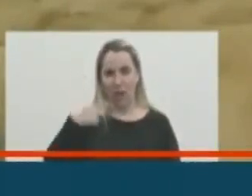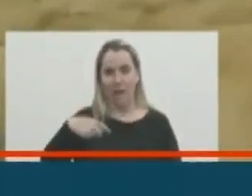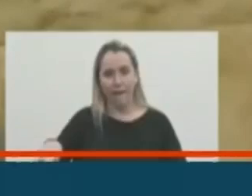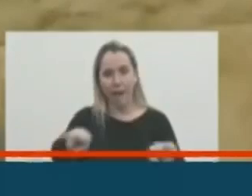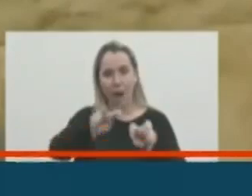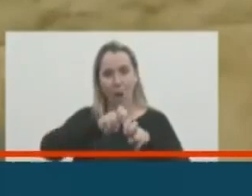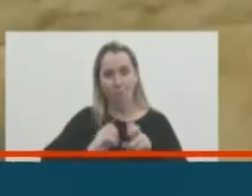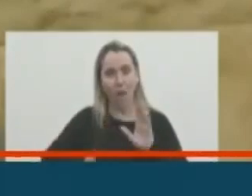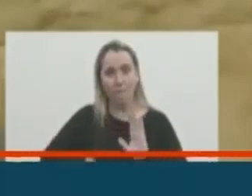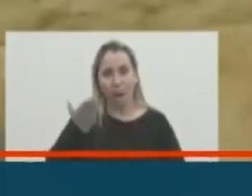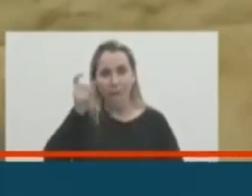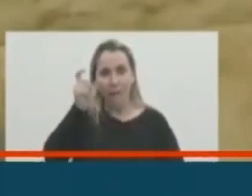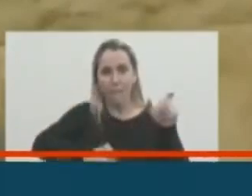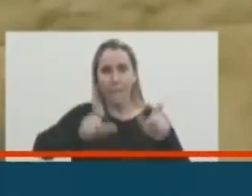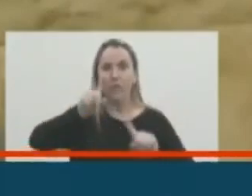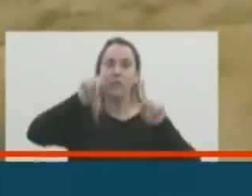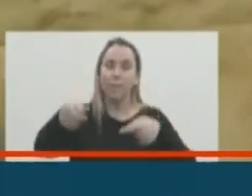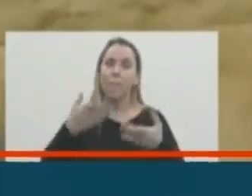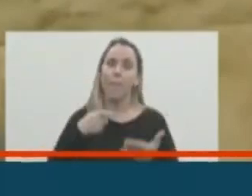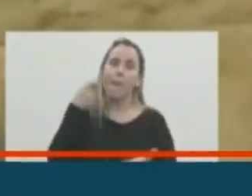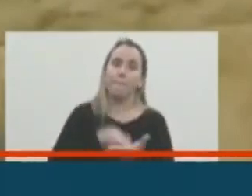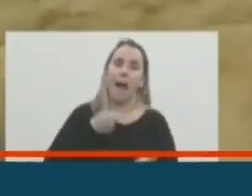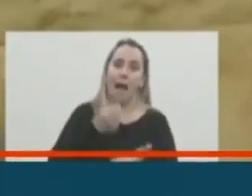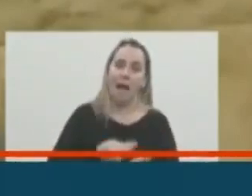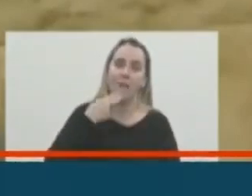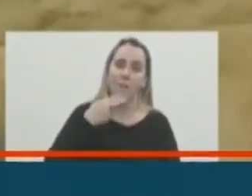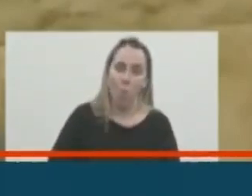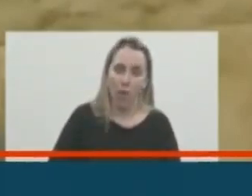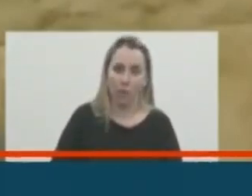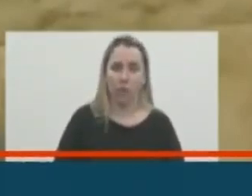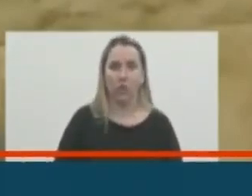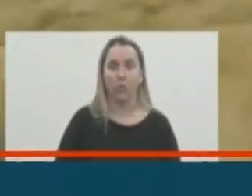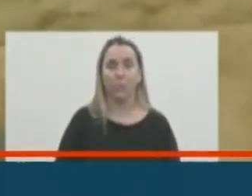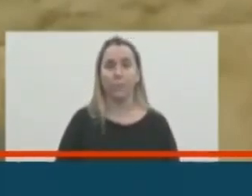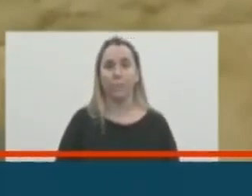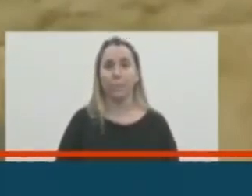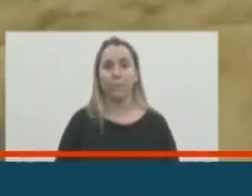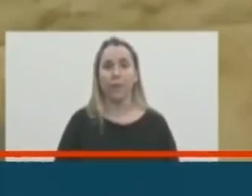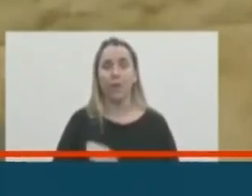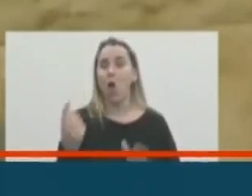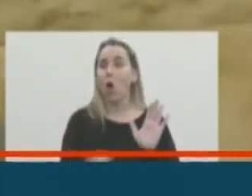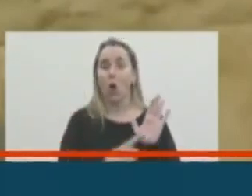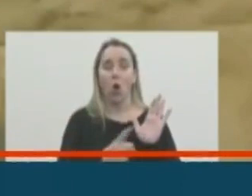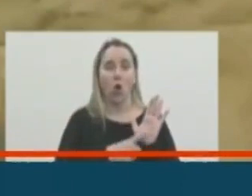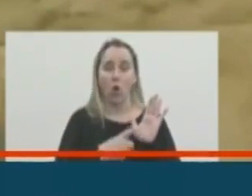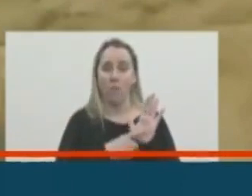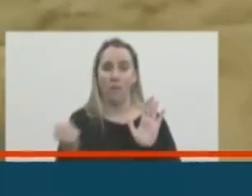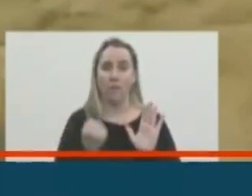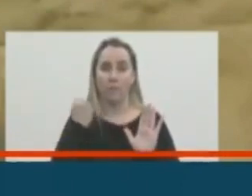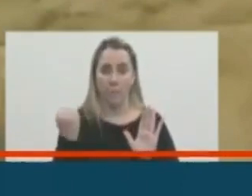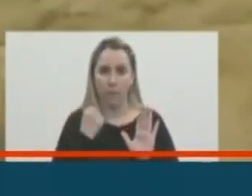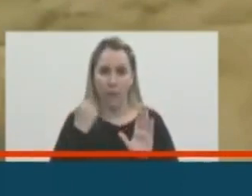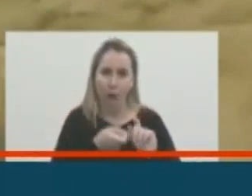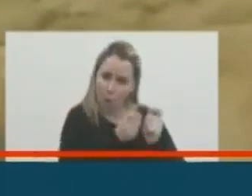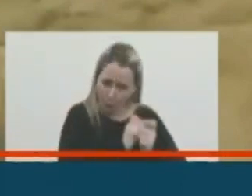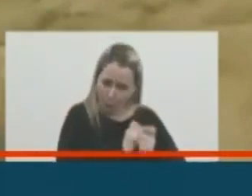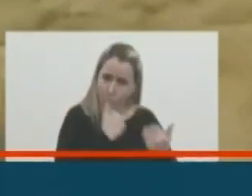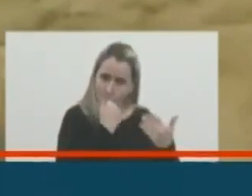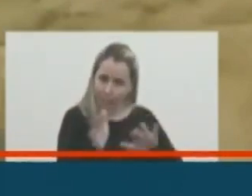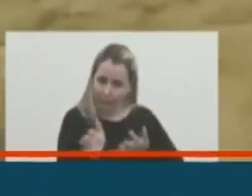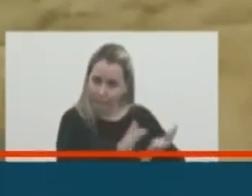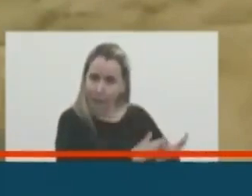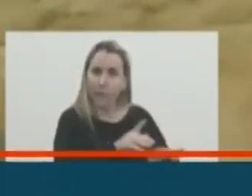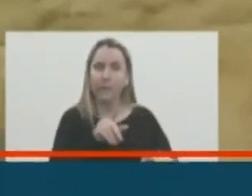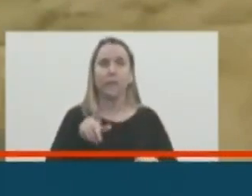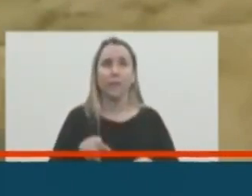and taxpayers to be able to pay their taxes. These are fundamental values for the country that we received in December last year and is based on now on